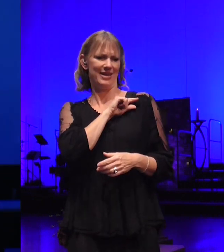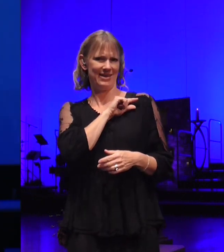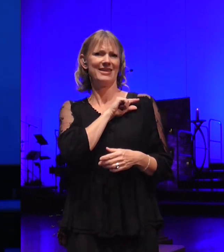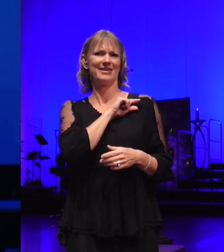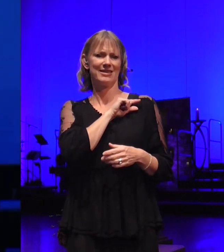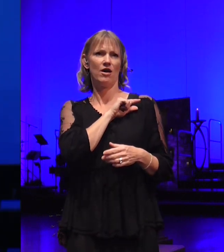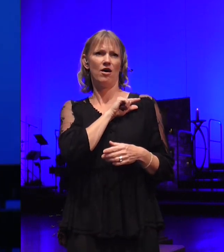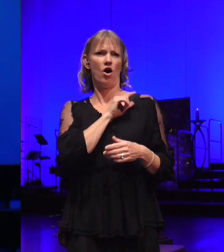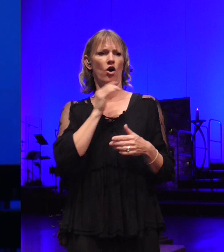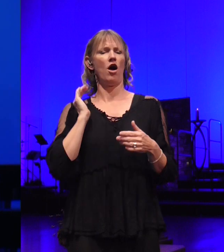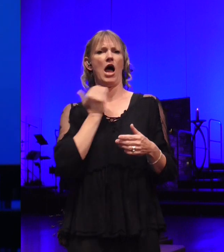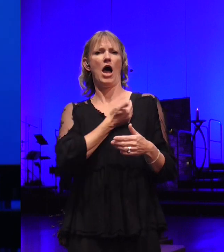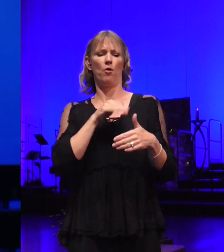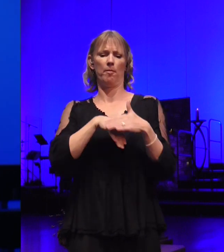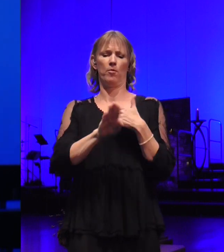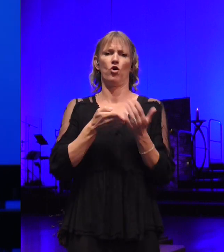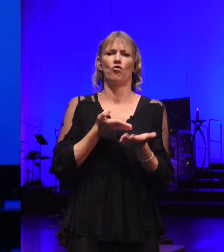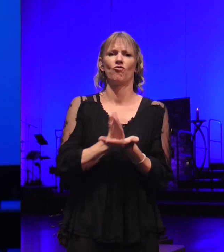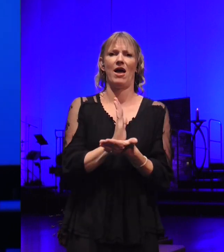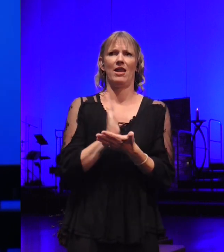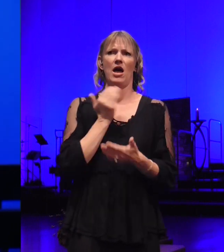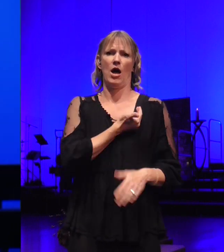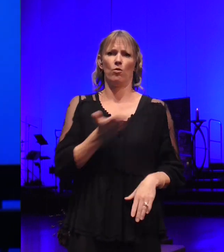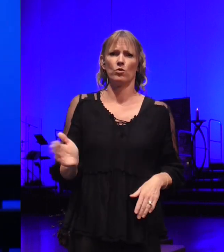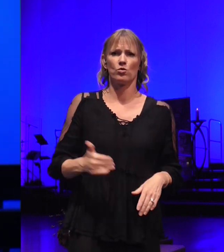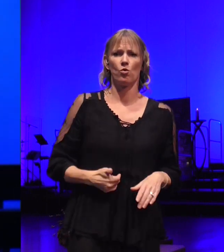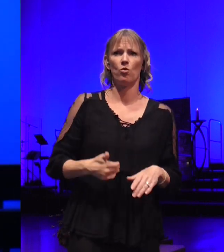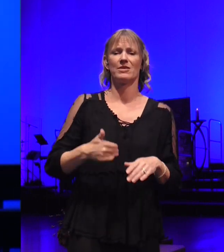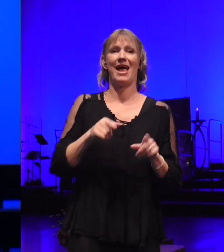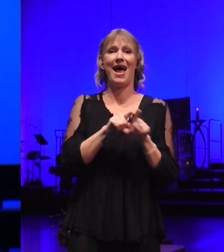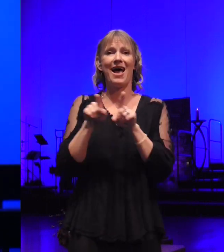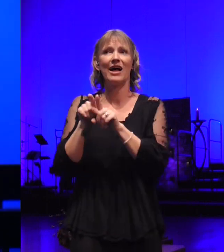of our souls as children of the Most High.